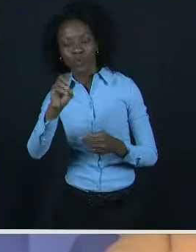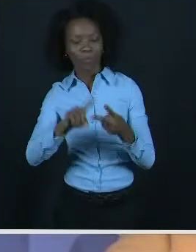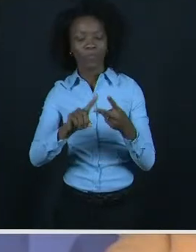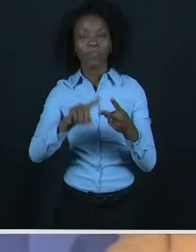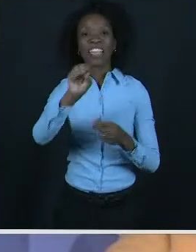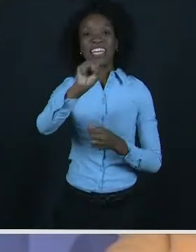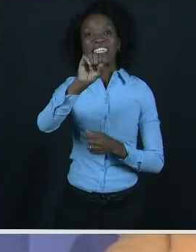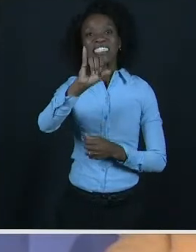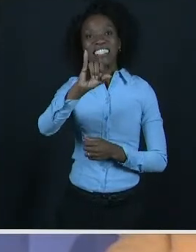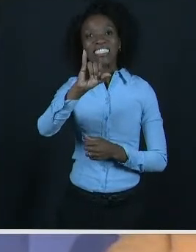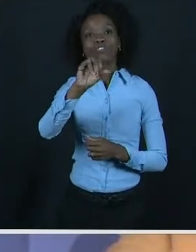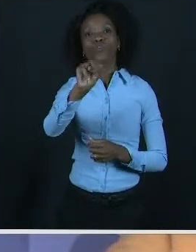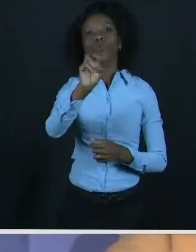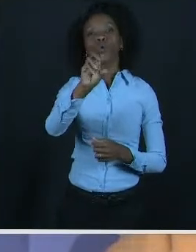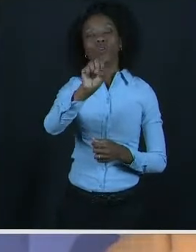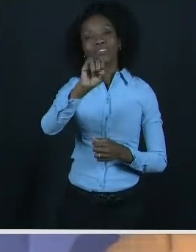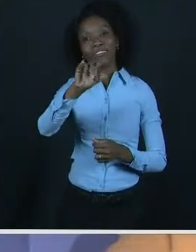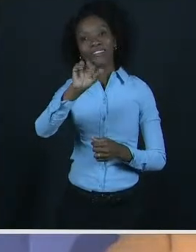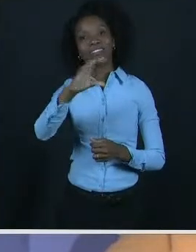Hilary Gadi,